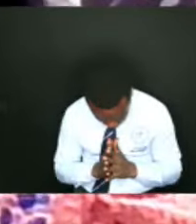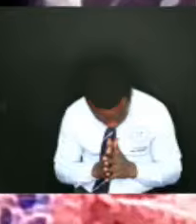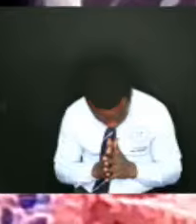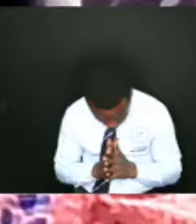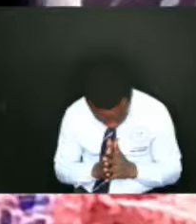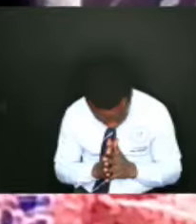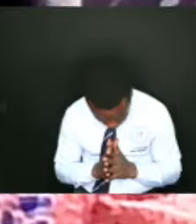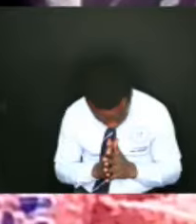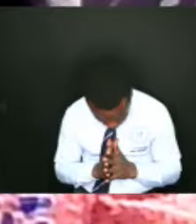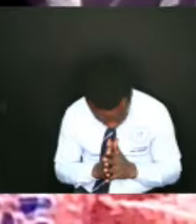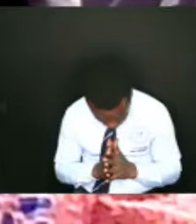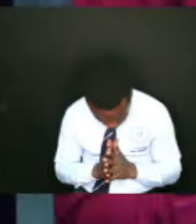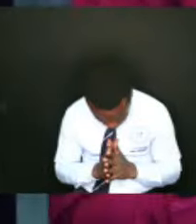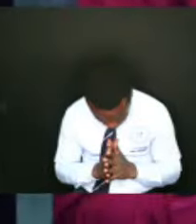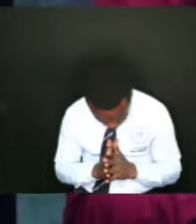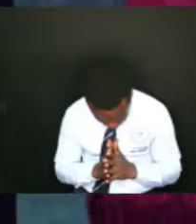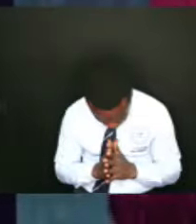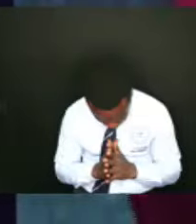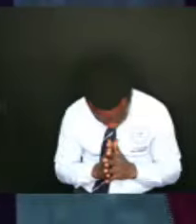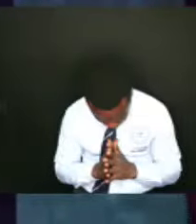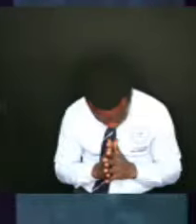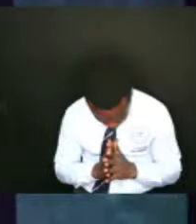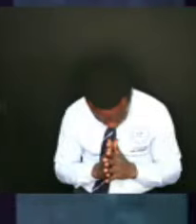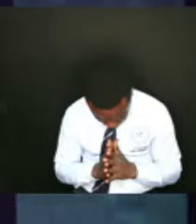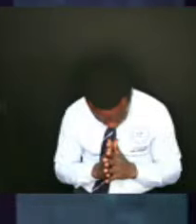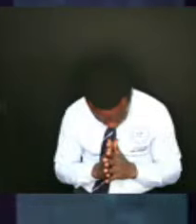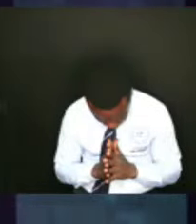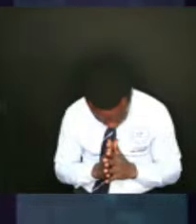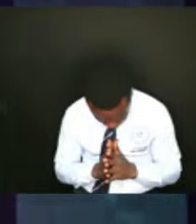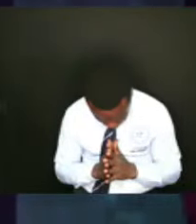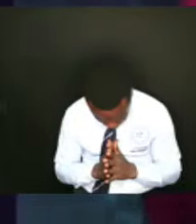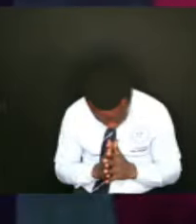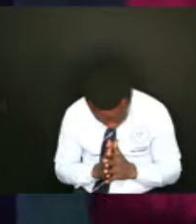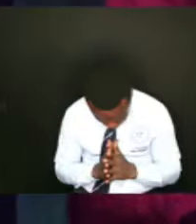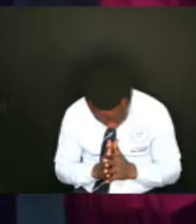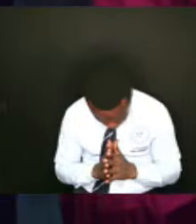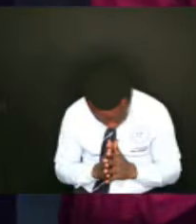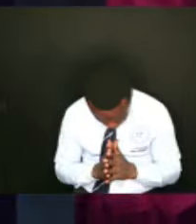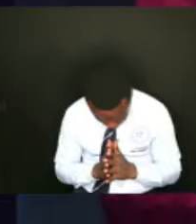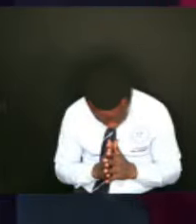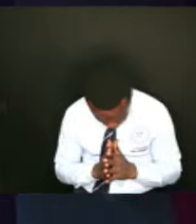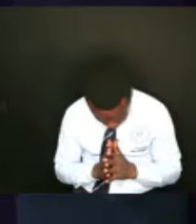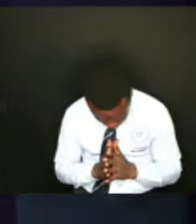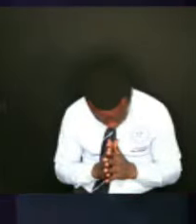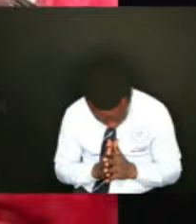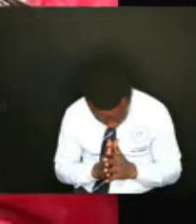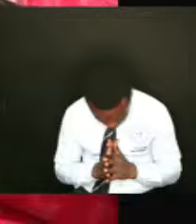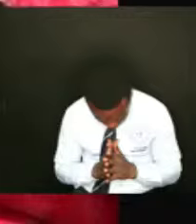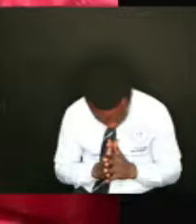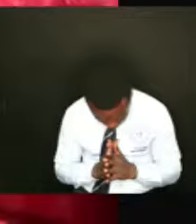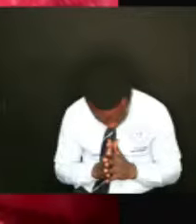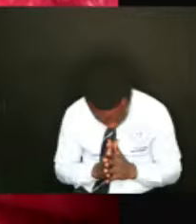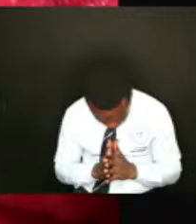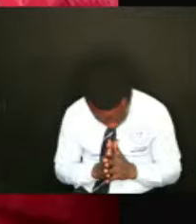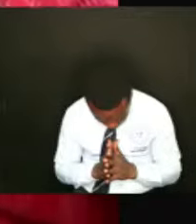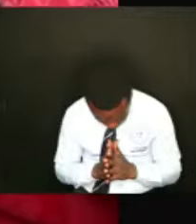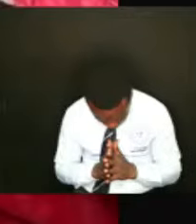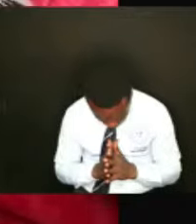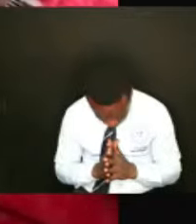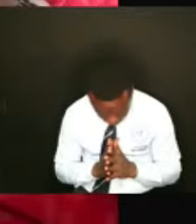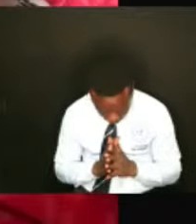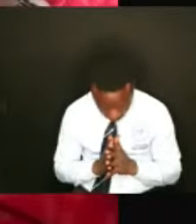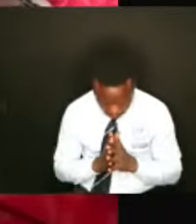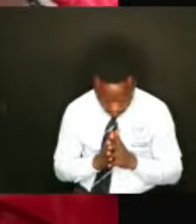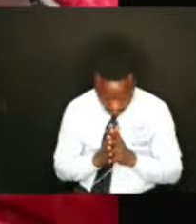O Lord. Let our souls be refreshed. Let our spirit be released, O God, from every bondage